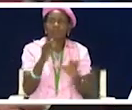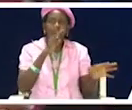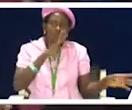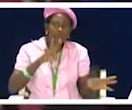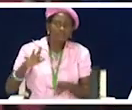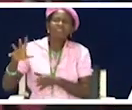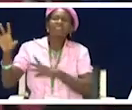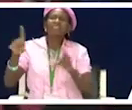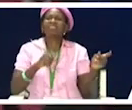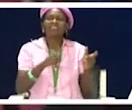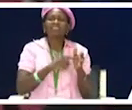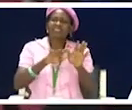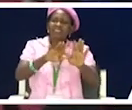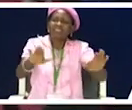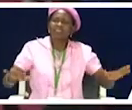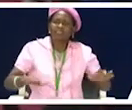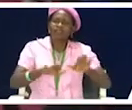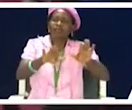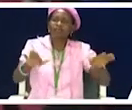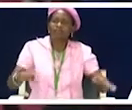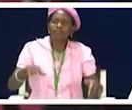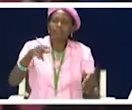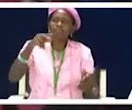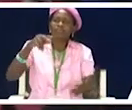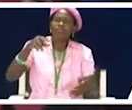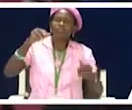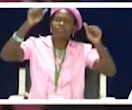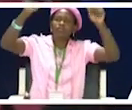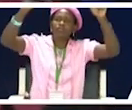Did the fish drop from heaven?